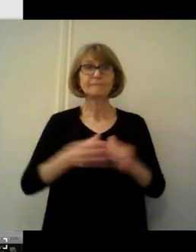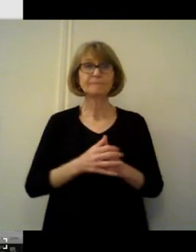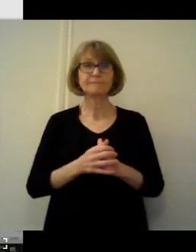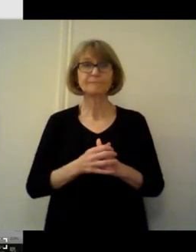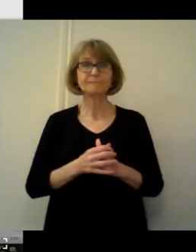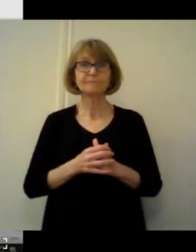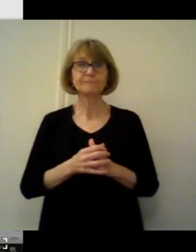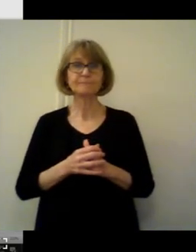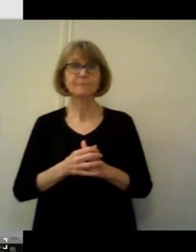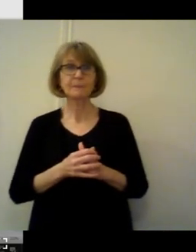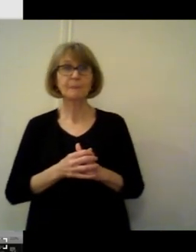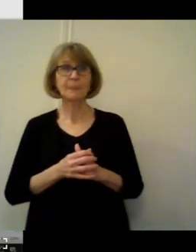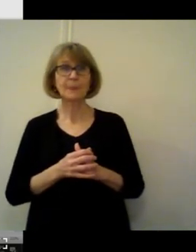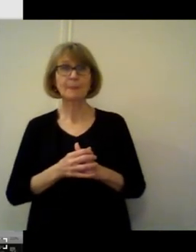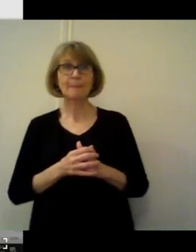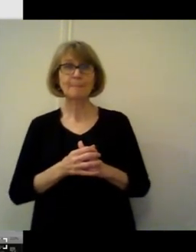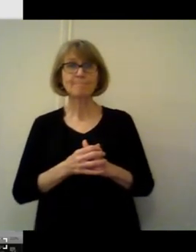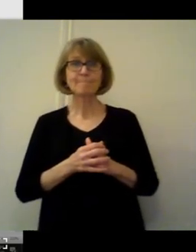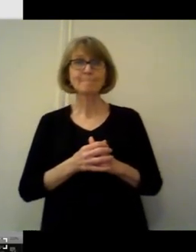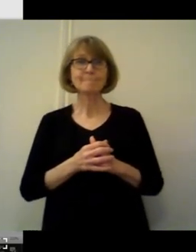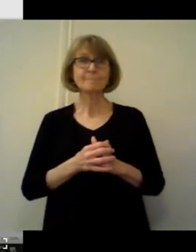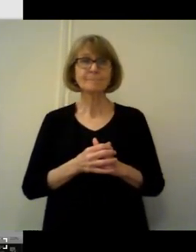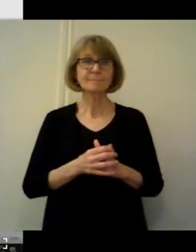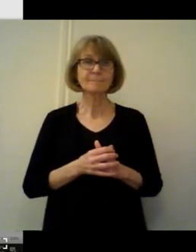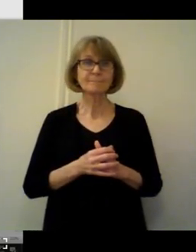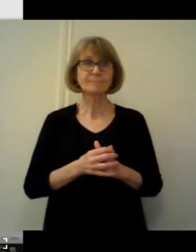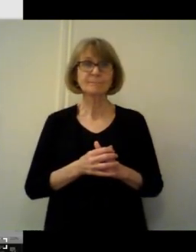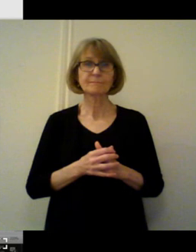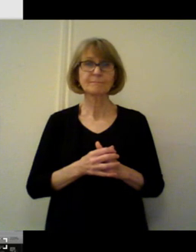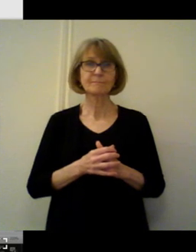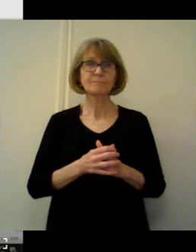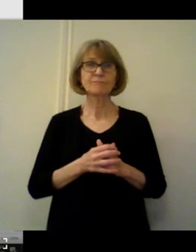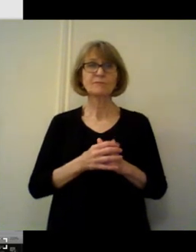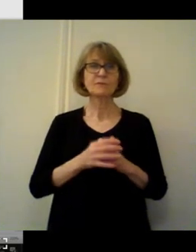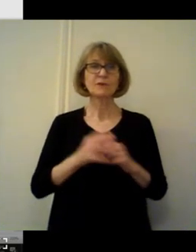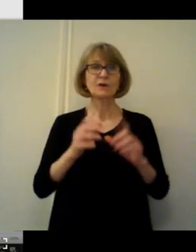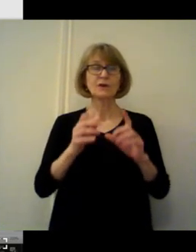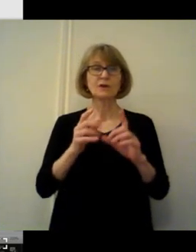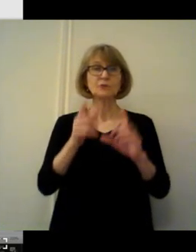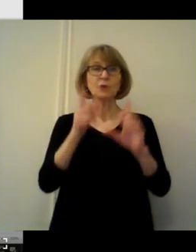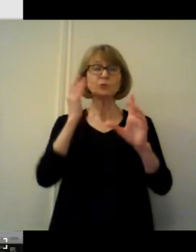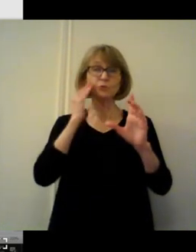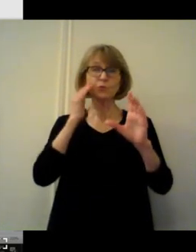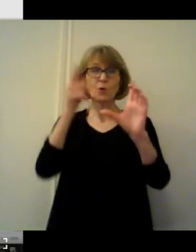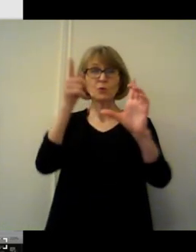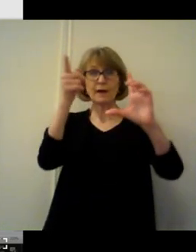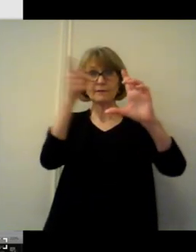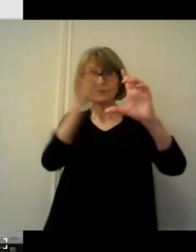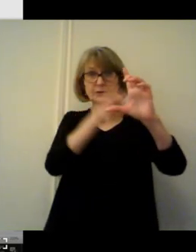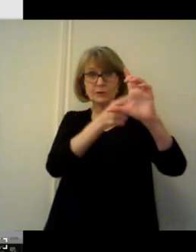have, here's my inscribed angle. Notice that it goes all the way through, so I know it's the inscribed angle. It's not in the